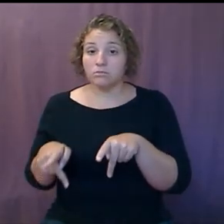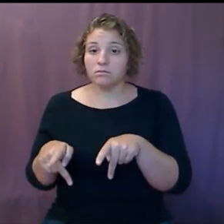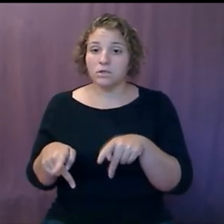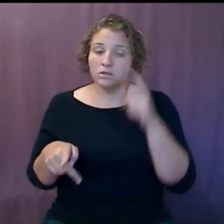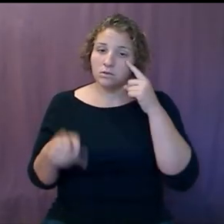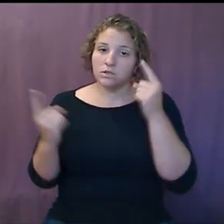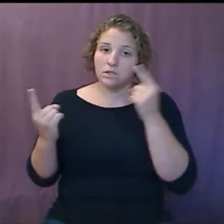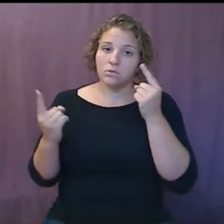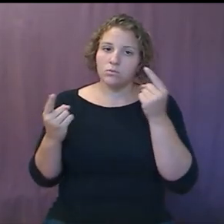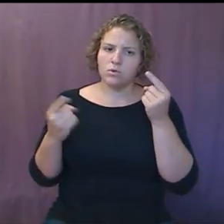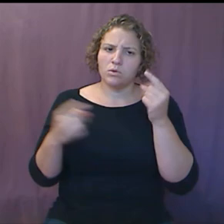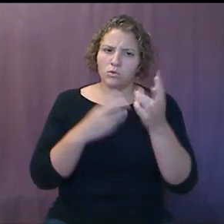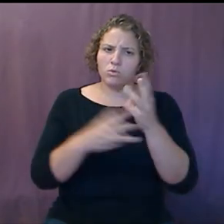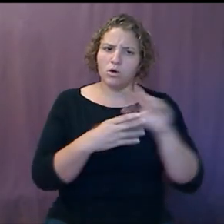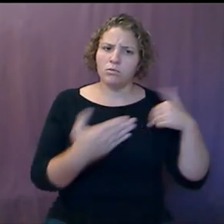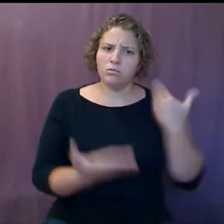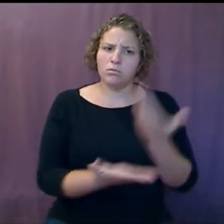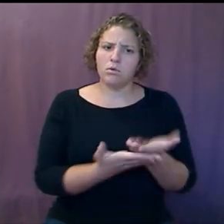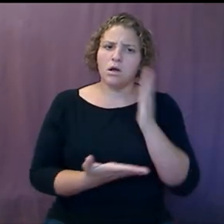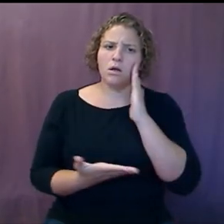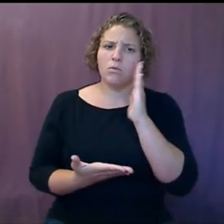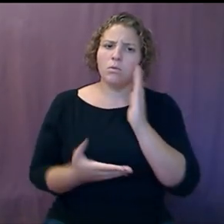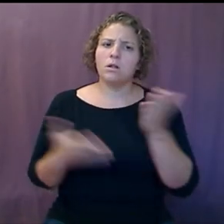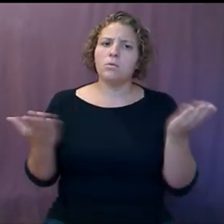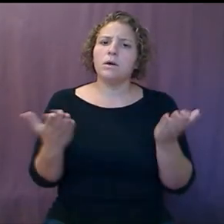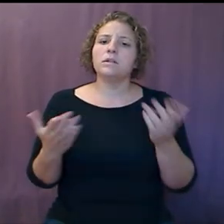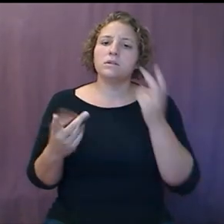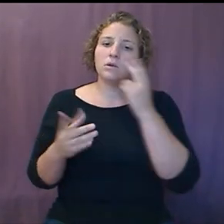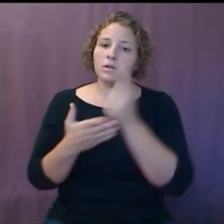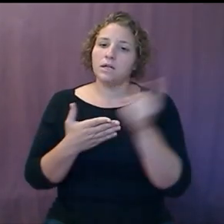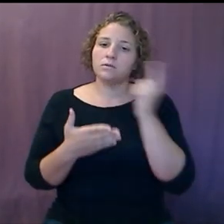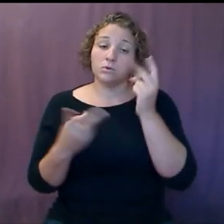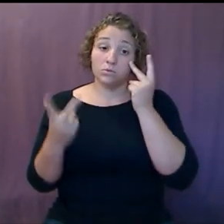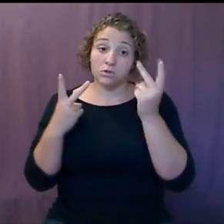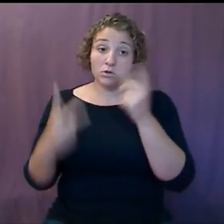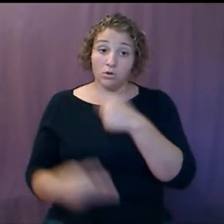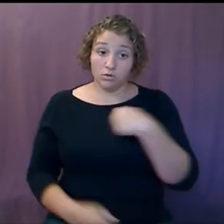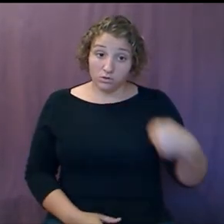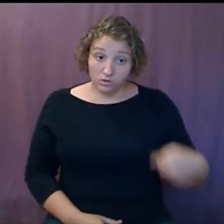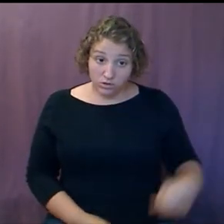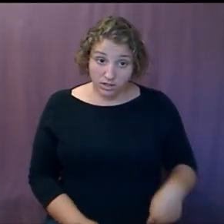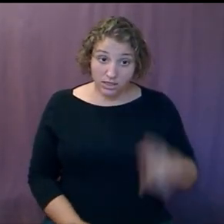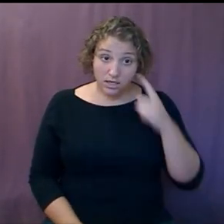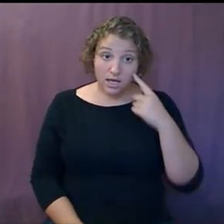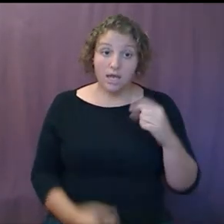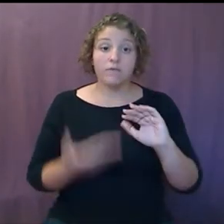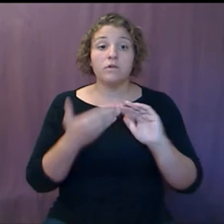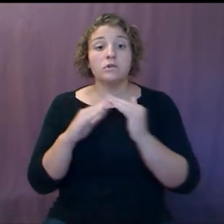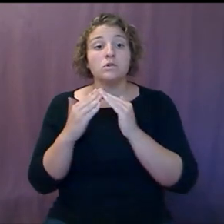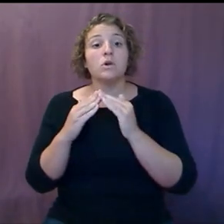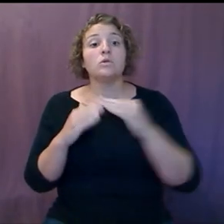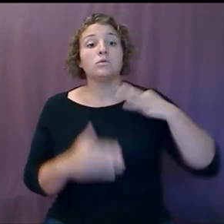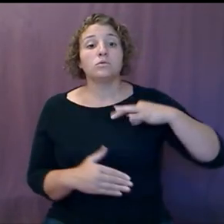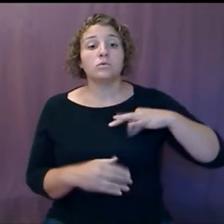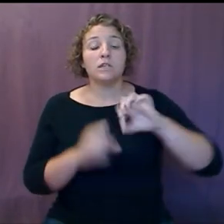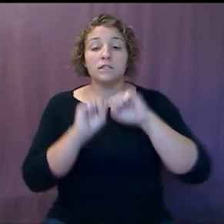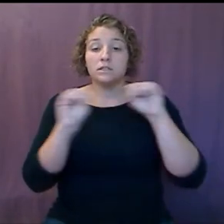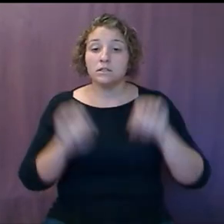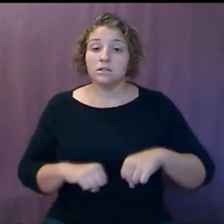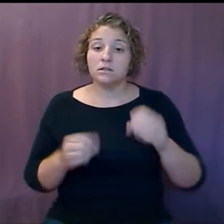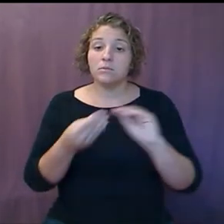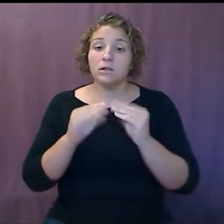coming to this world last week we took a look at the fact that within China there's a social credit system we numbered the different places where